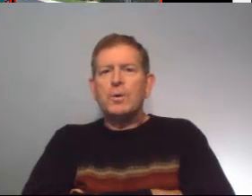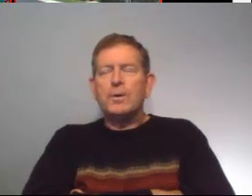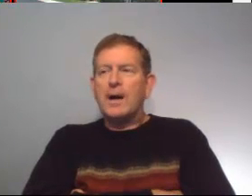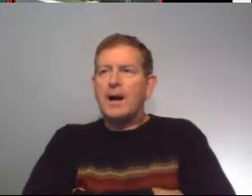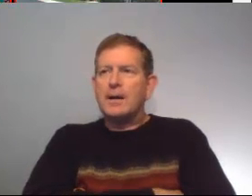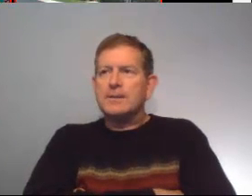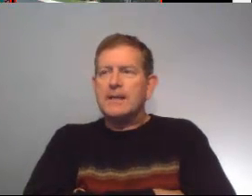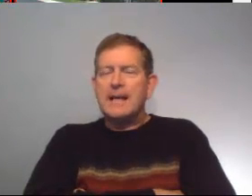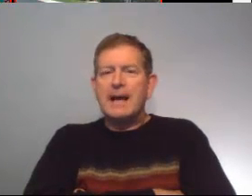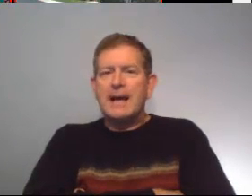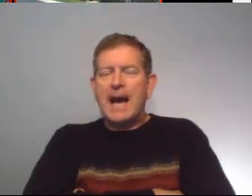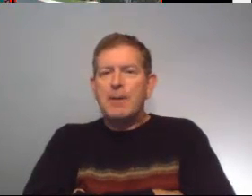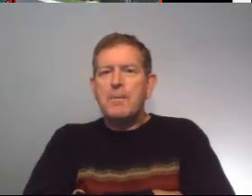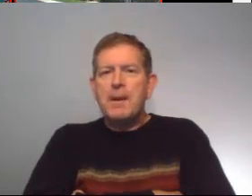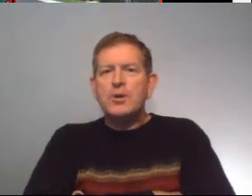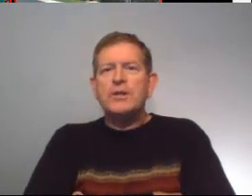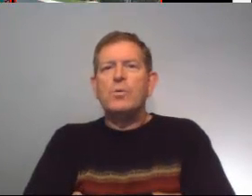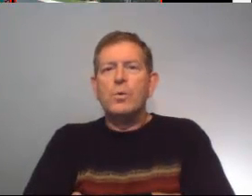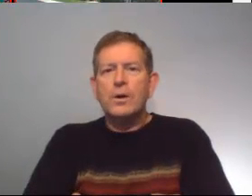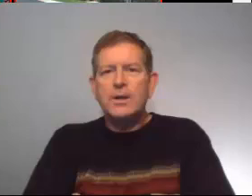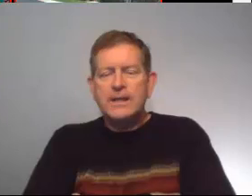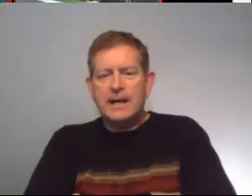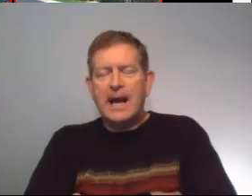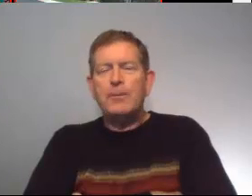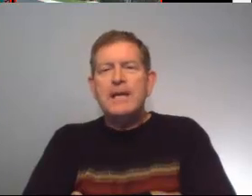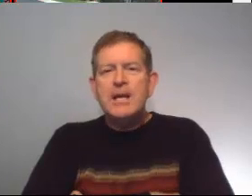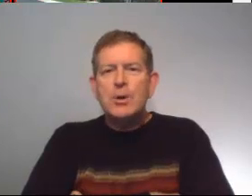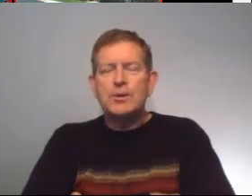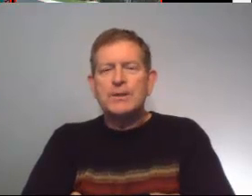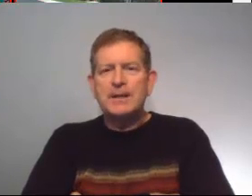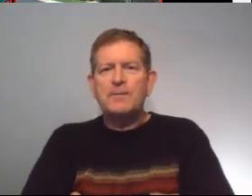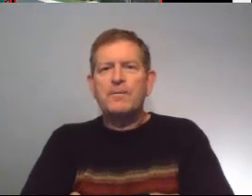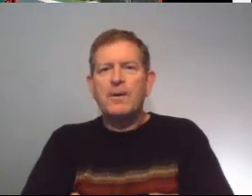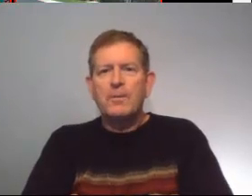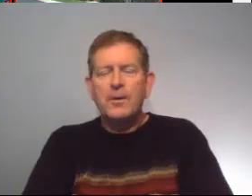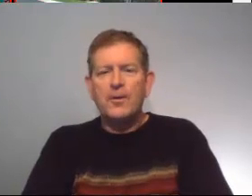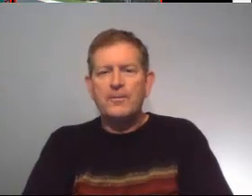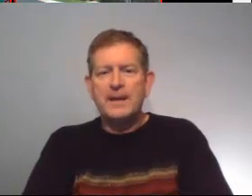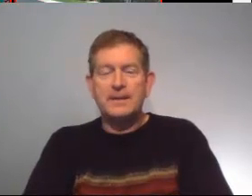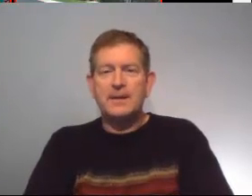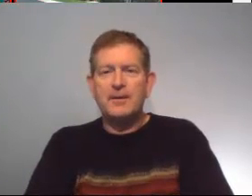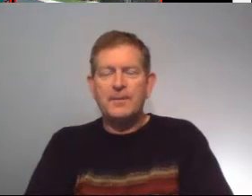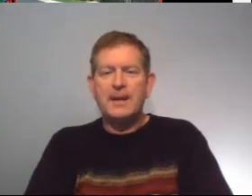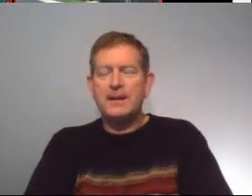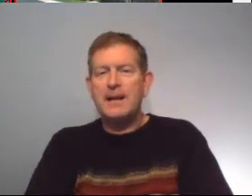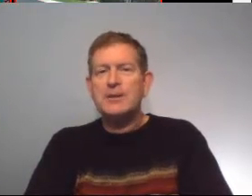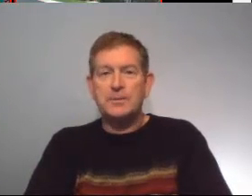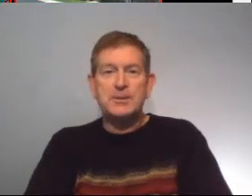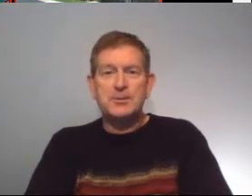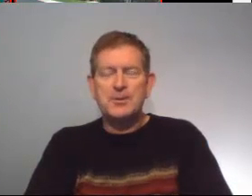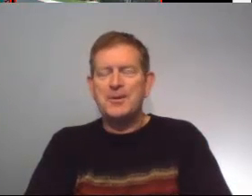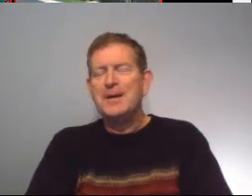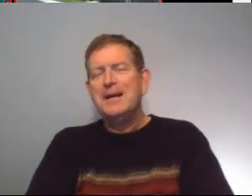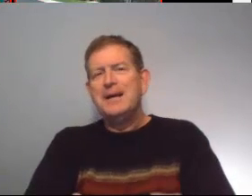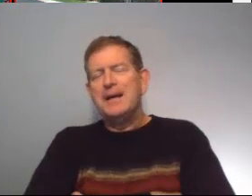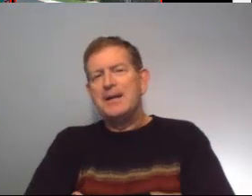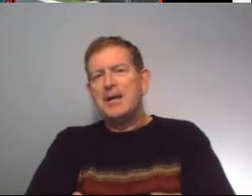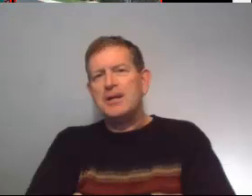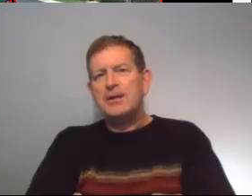not roll her R's, and I remember she worked at it. I would hear her sitting in the front row of my classroom. This is